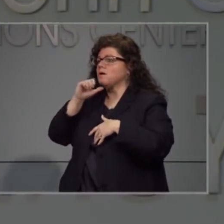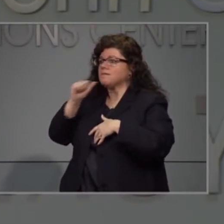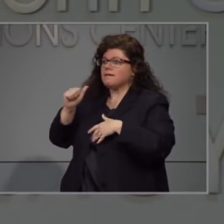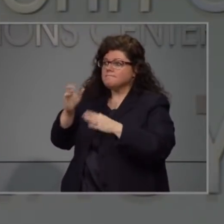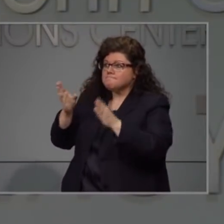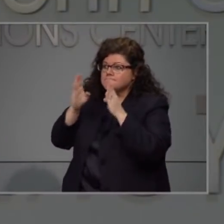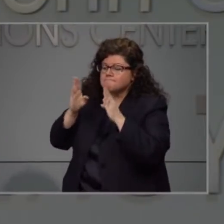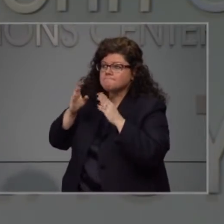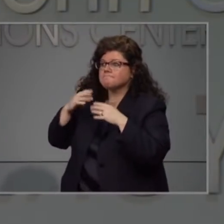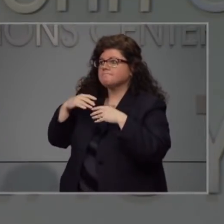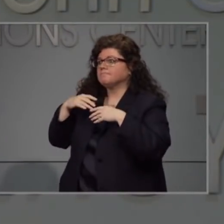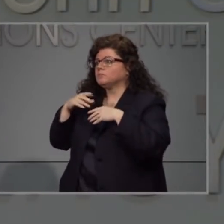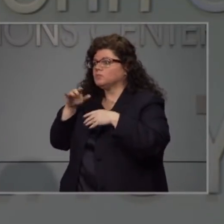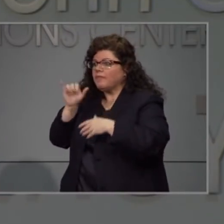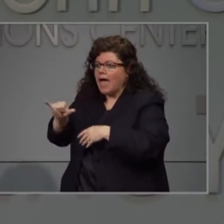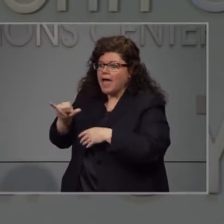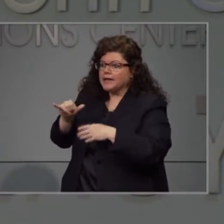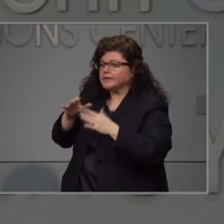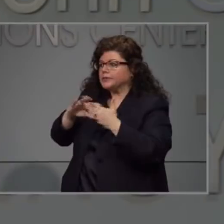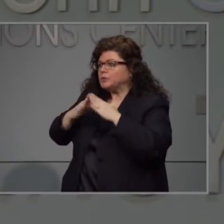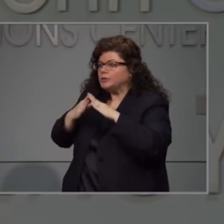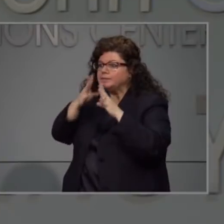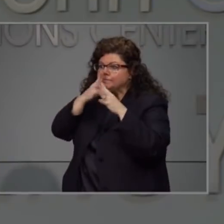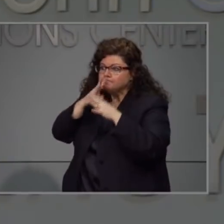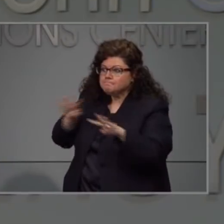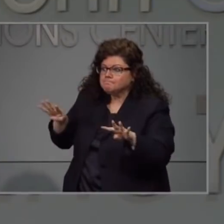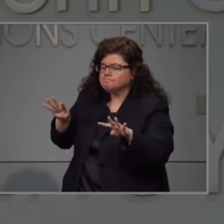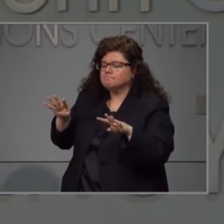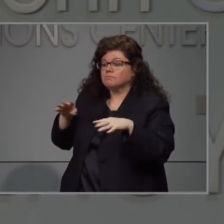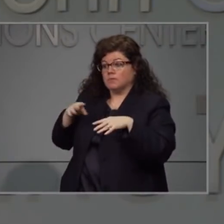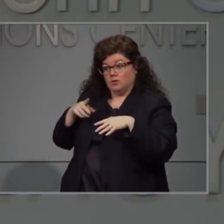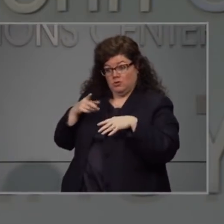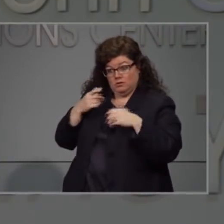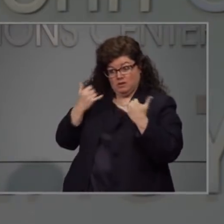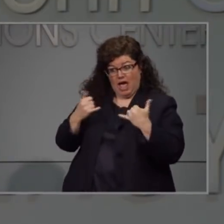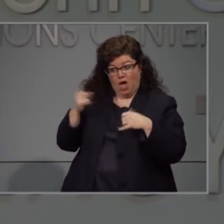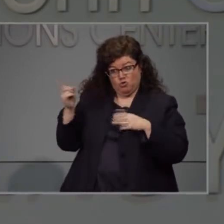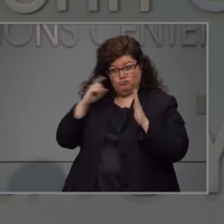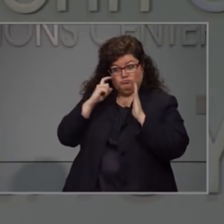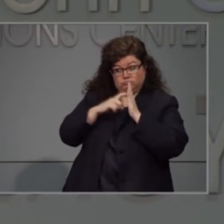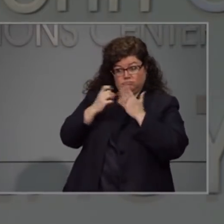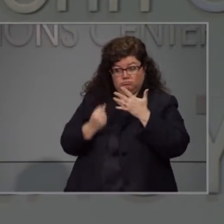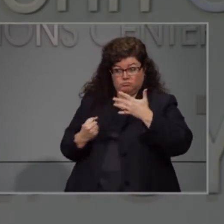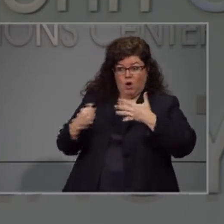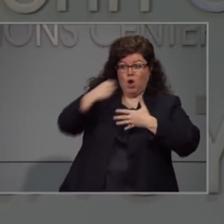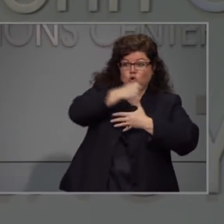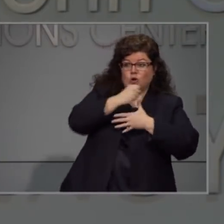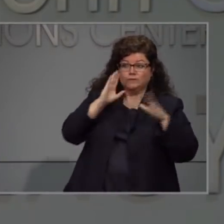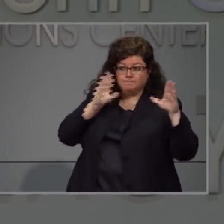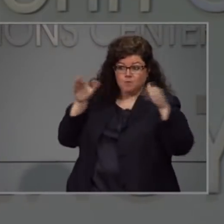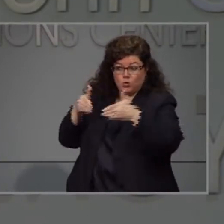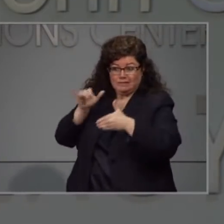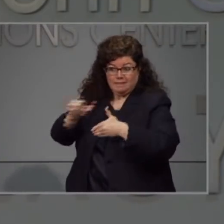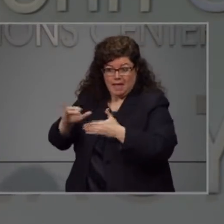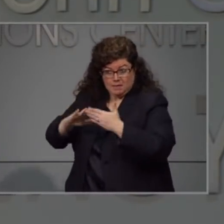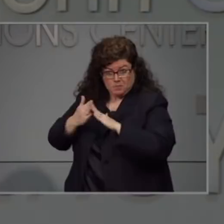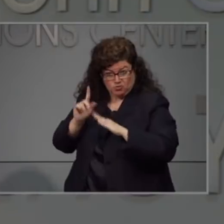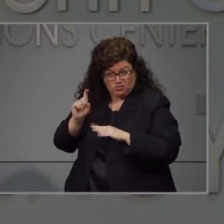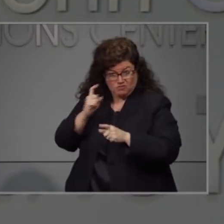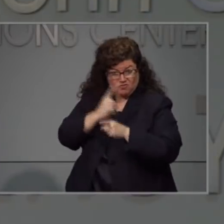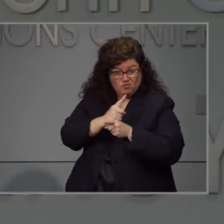are being deployed and how they're being prioritized. We know it's so important